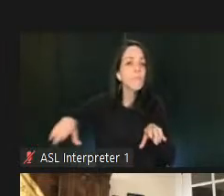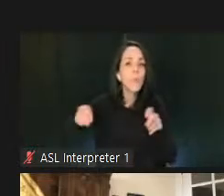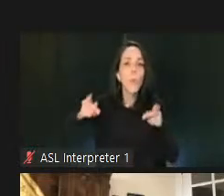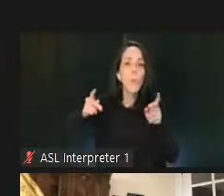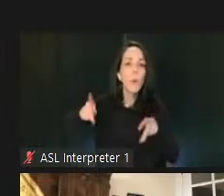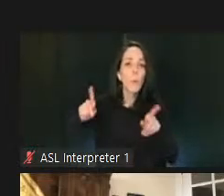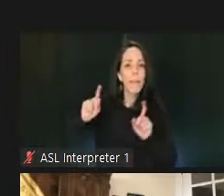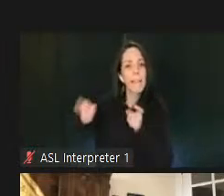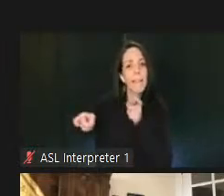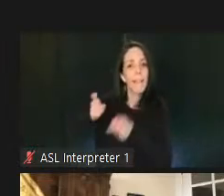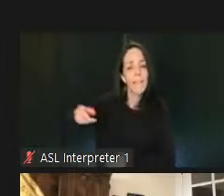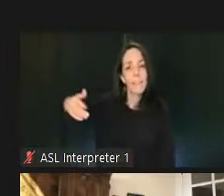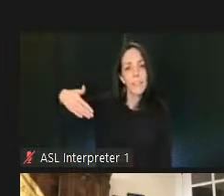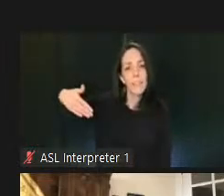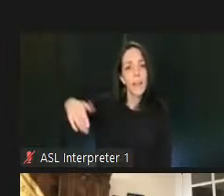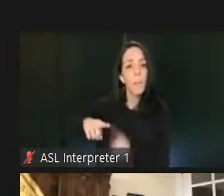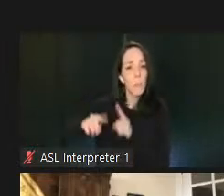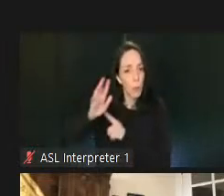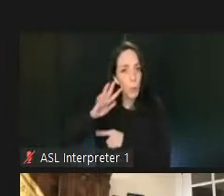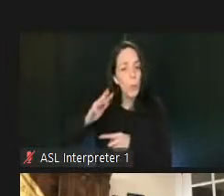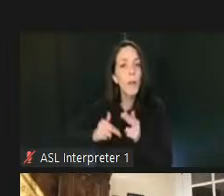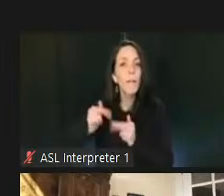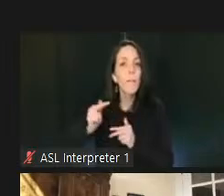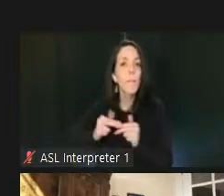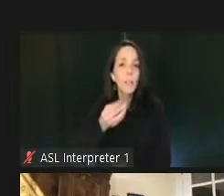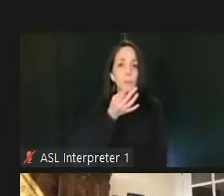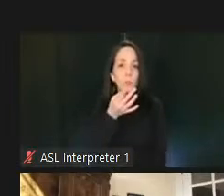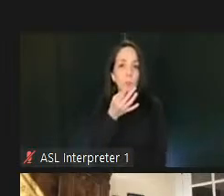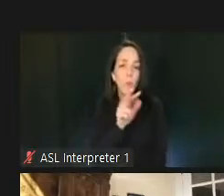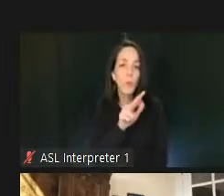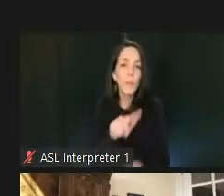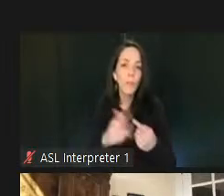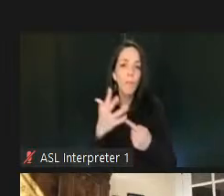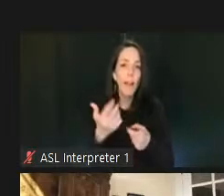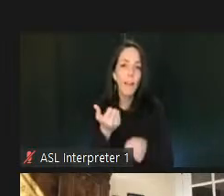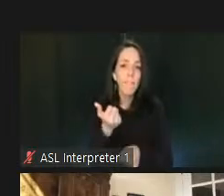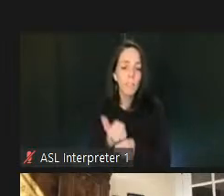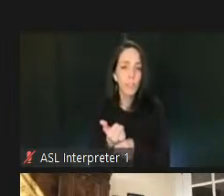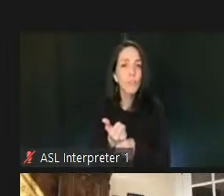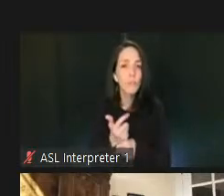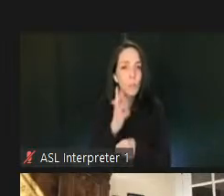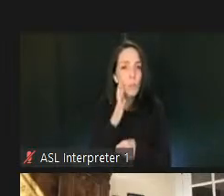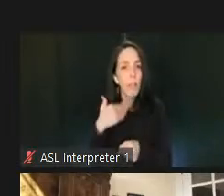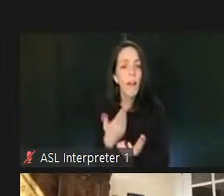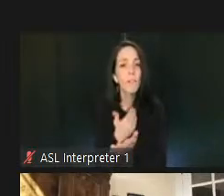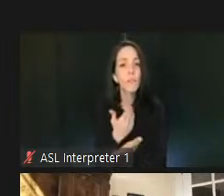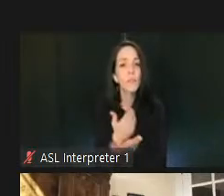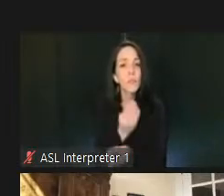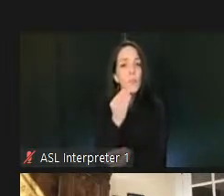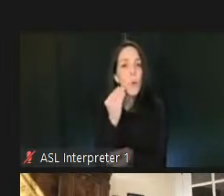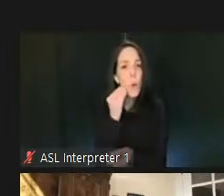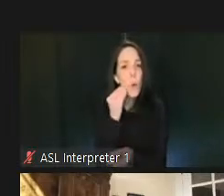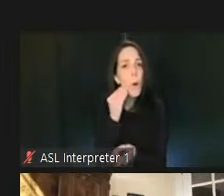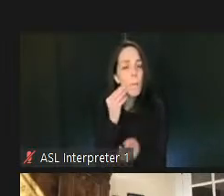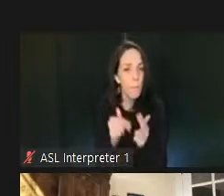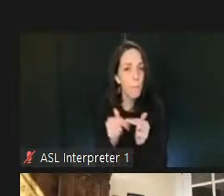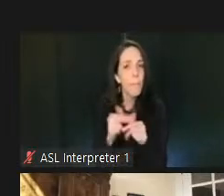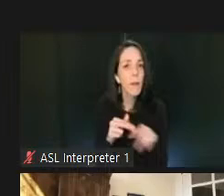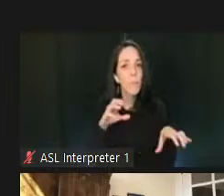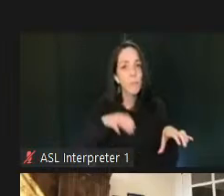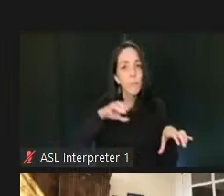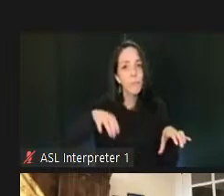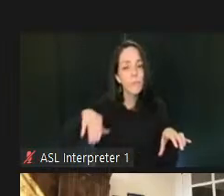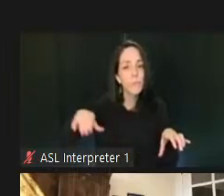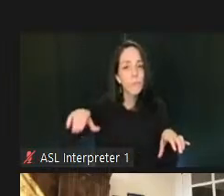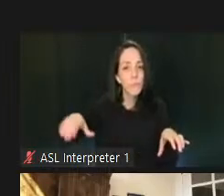be building out over the next probably 3 to 5 years. And so Again, as I mentioned, we'll be generating some